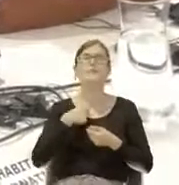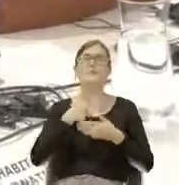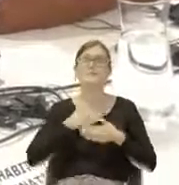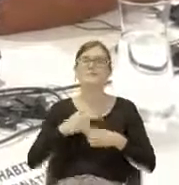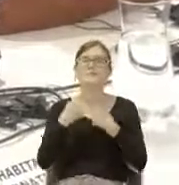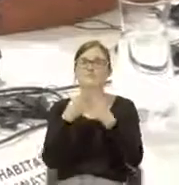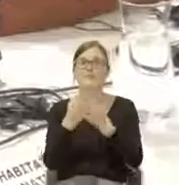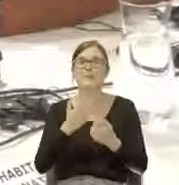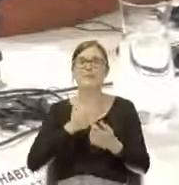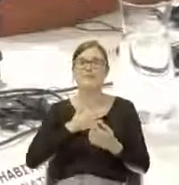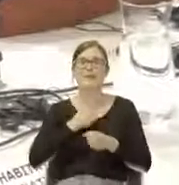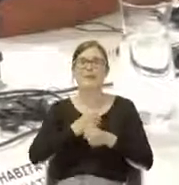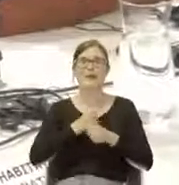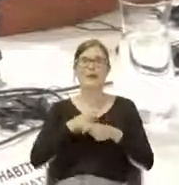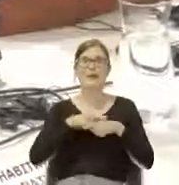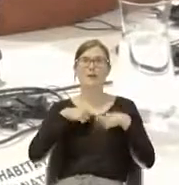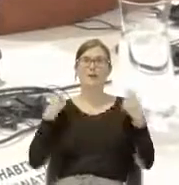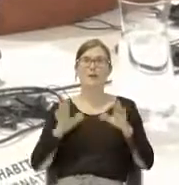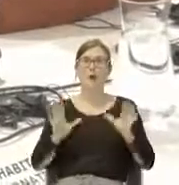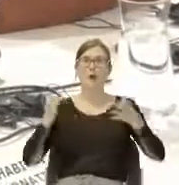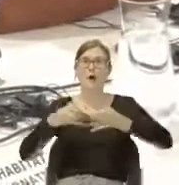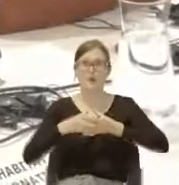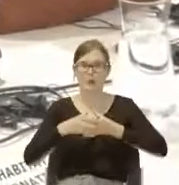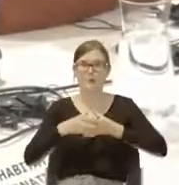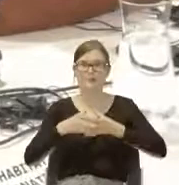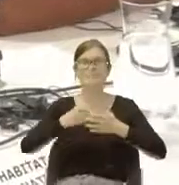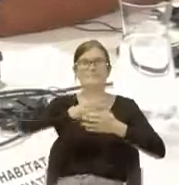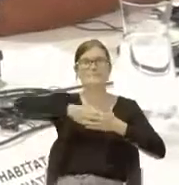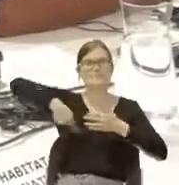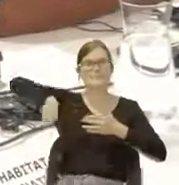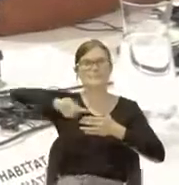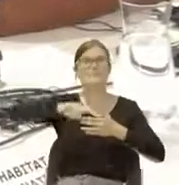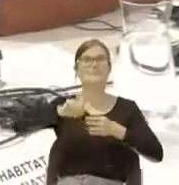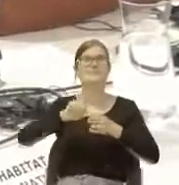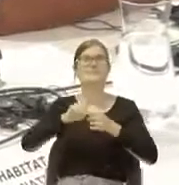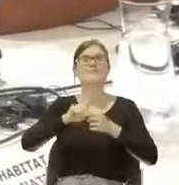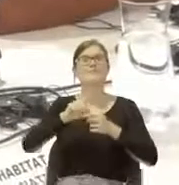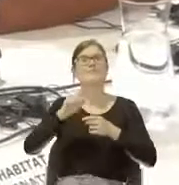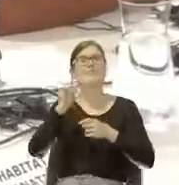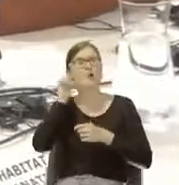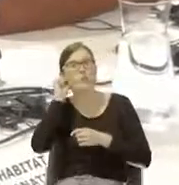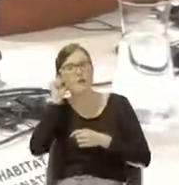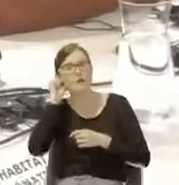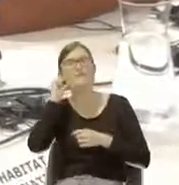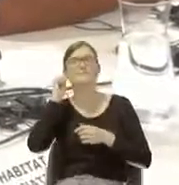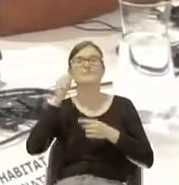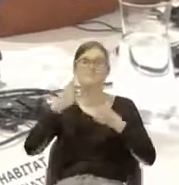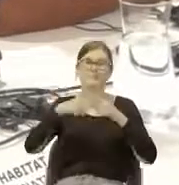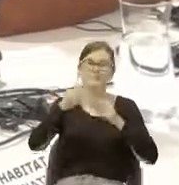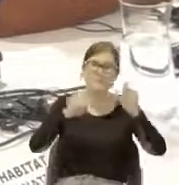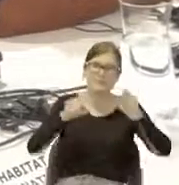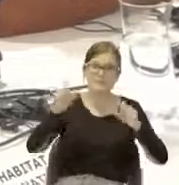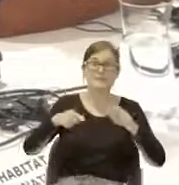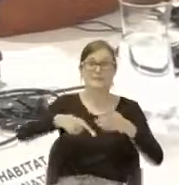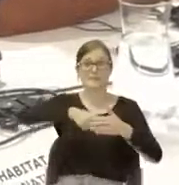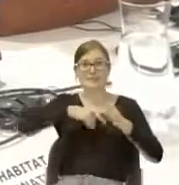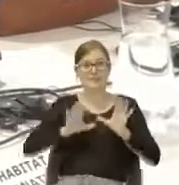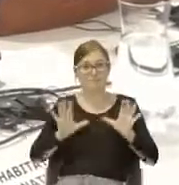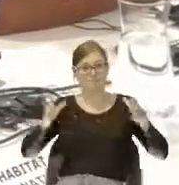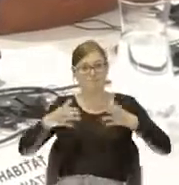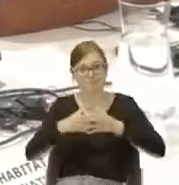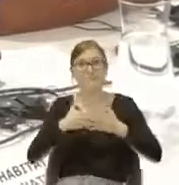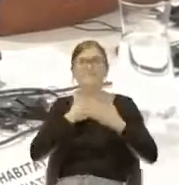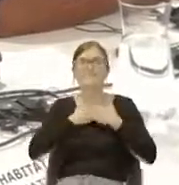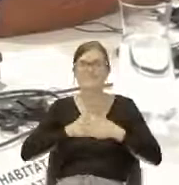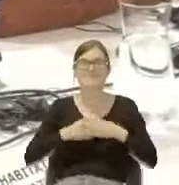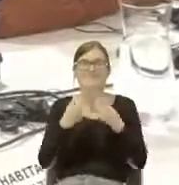a very big thanks for engaging us in this critical conversation. This is not usual. We know that this is usual with you,